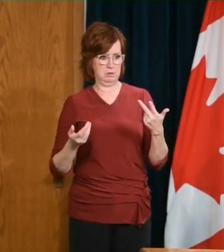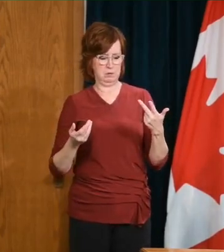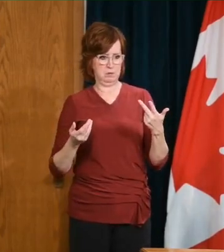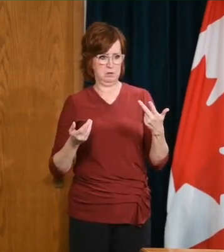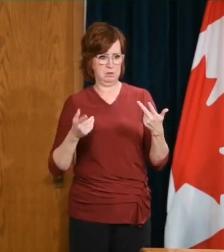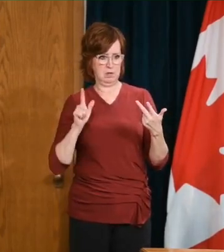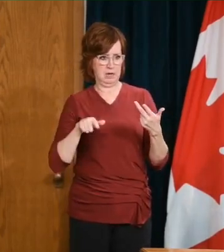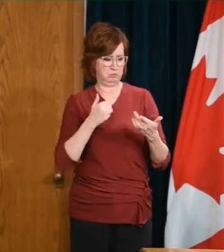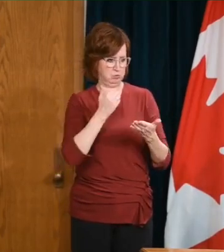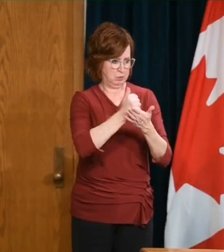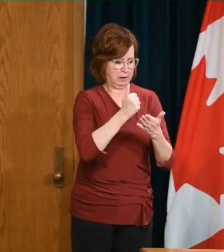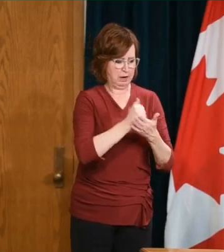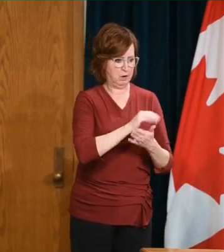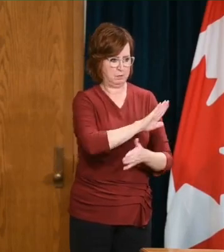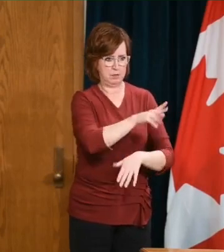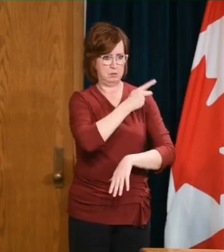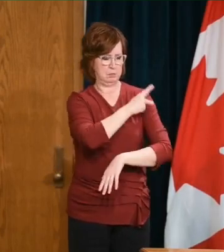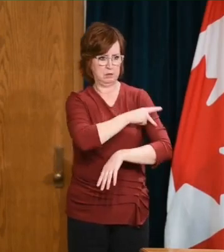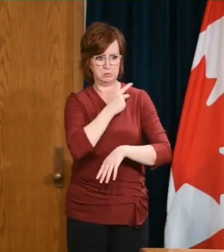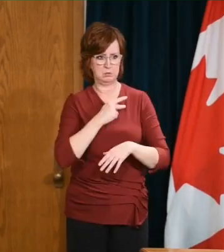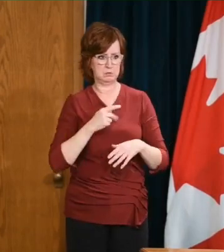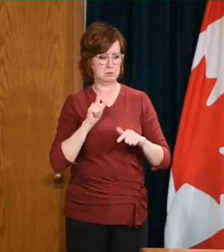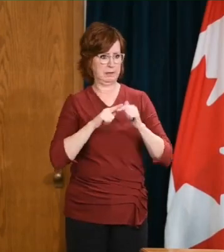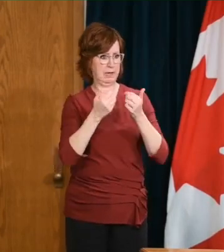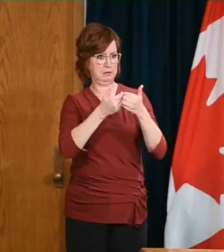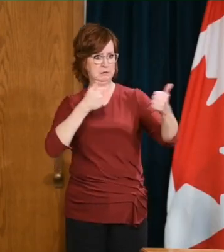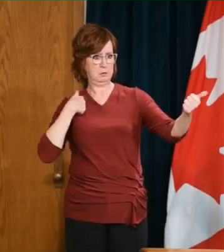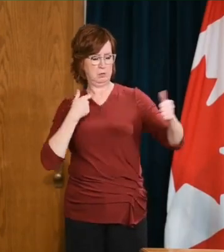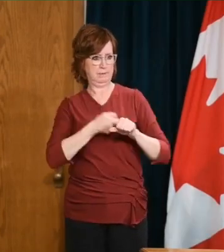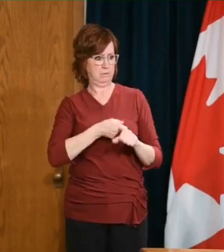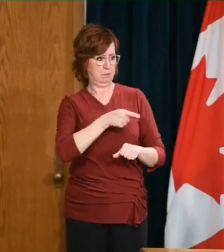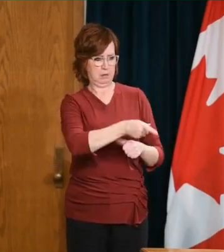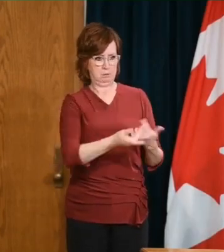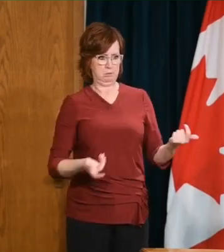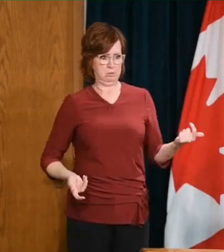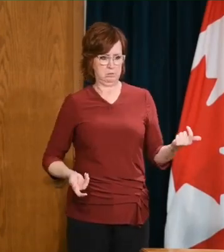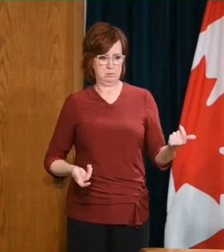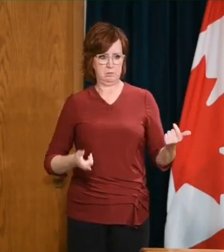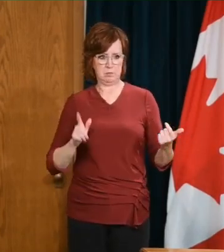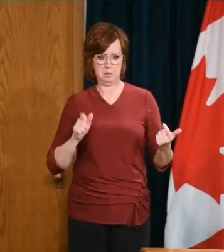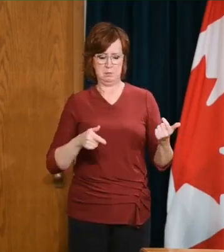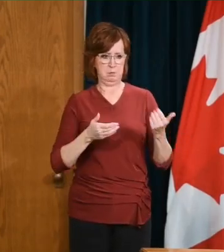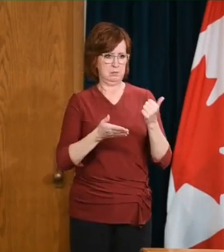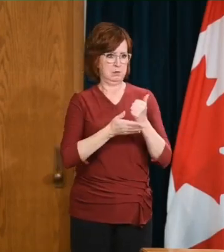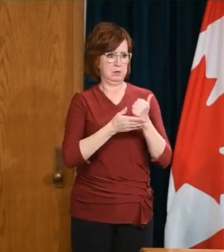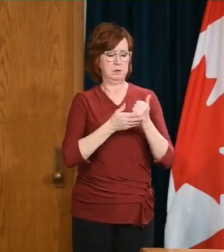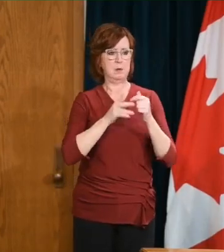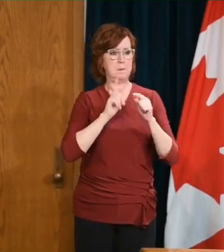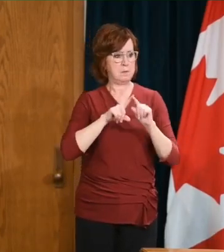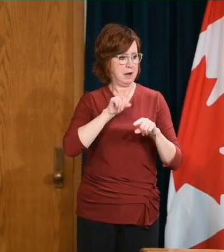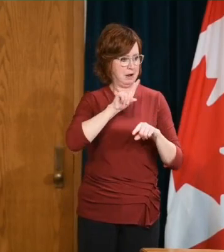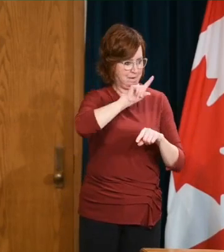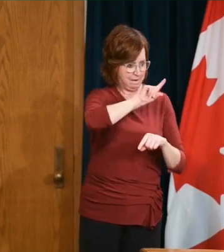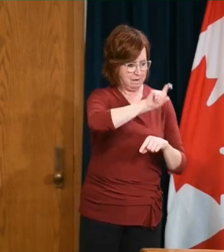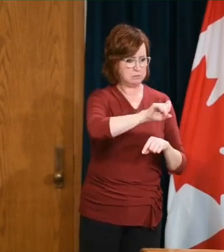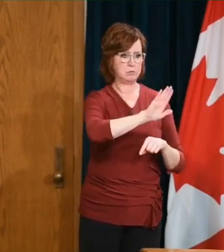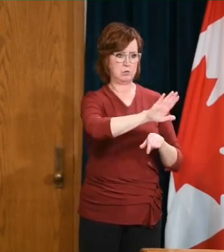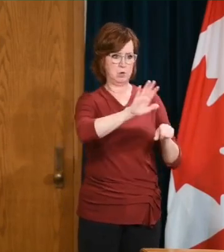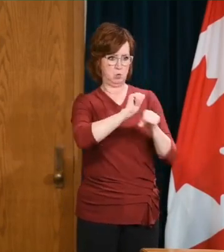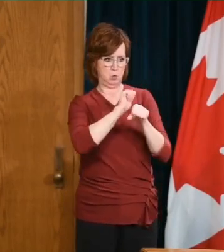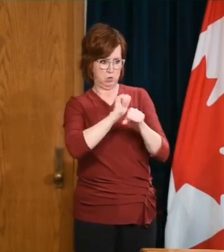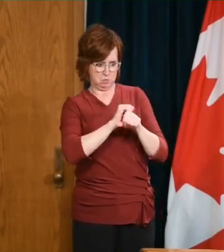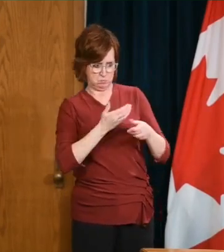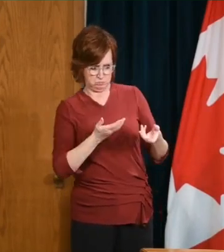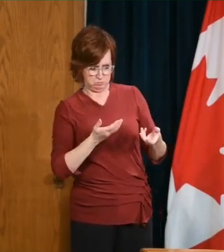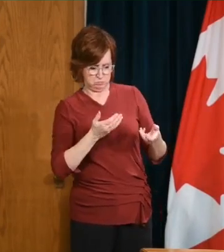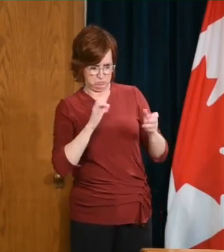we have to really ask employers to put in screening processes that work the best for them in their contexts. And I'll